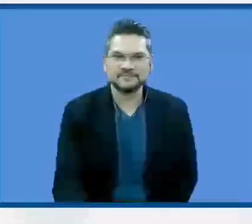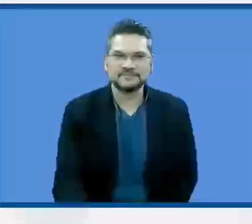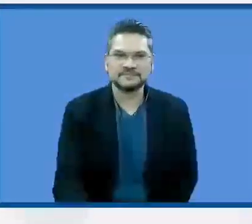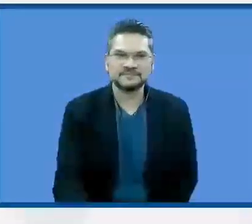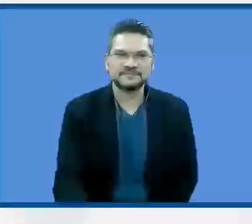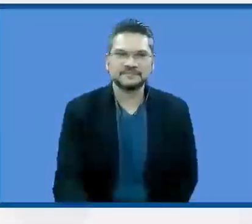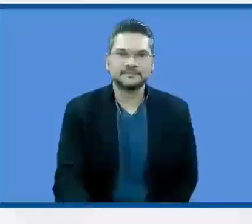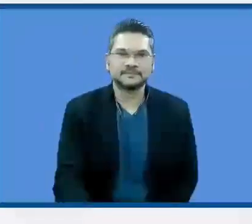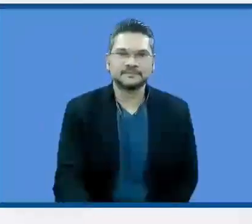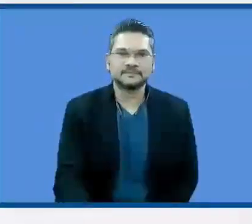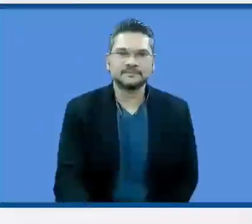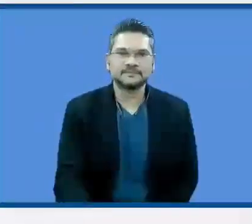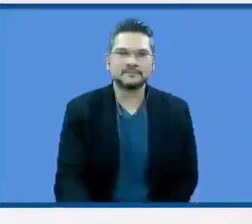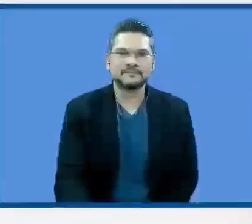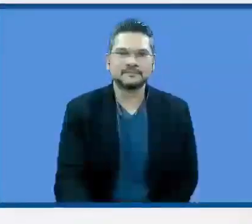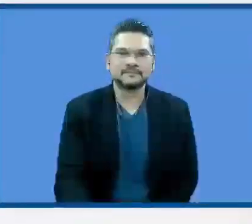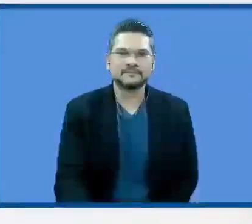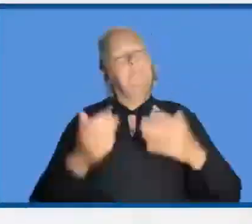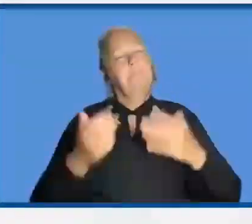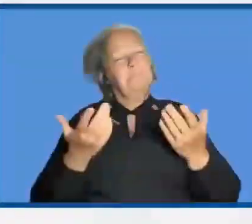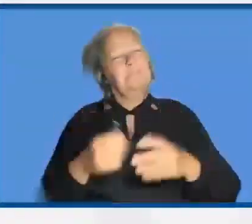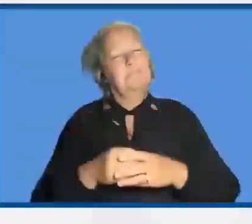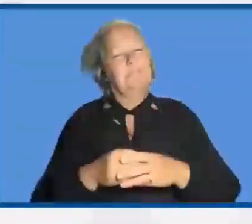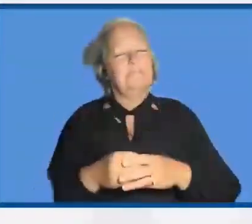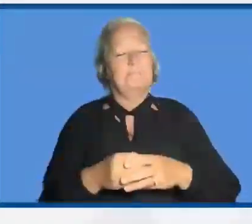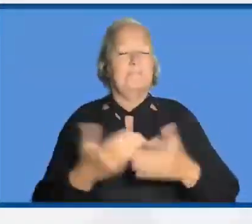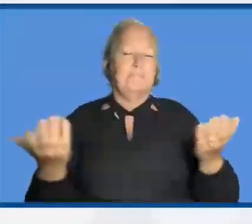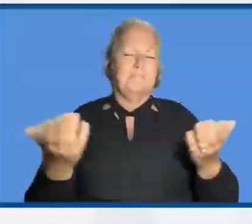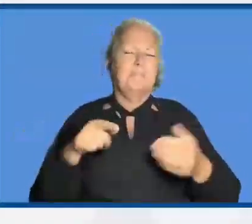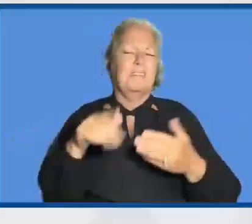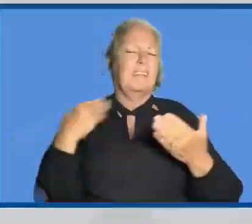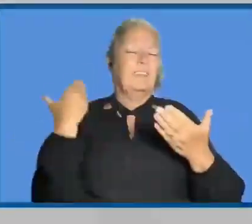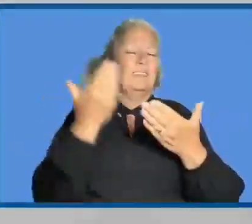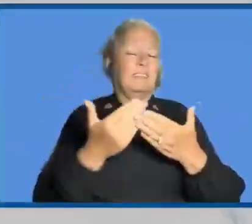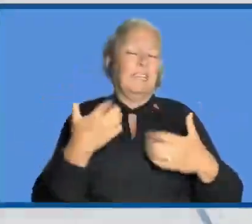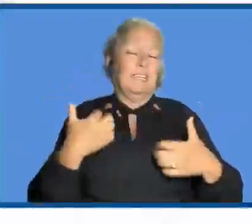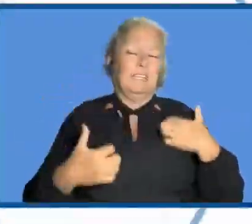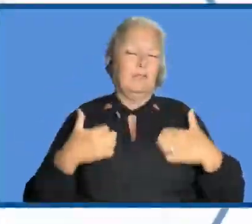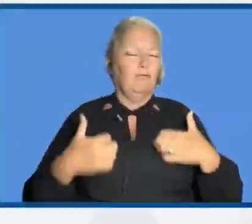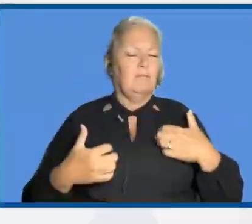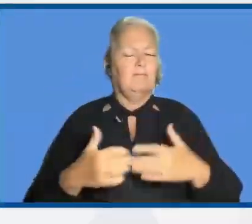has been a quite an interesting experience. First of all,